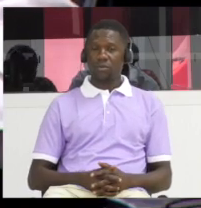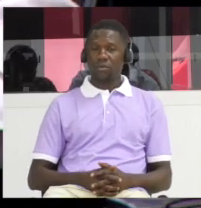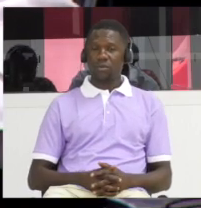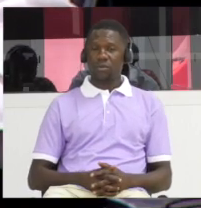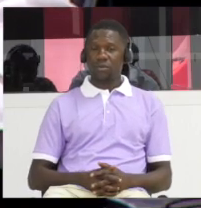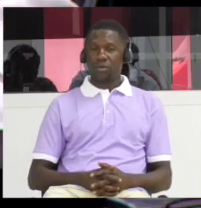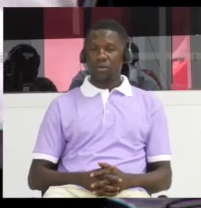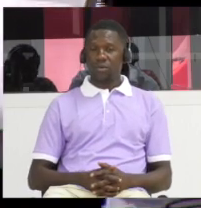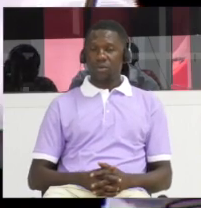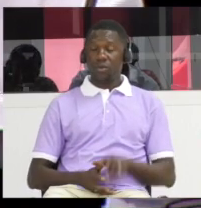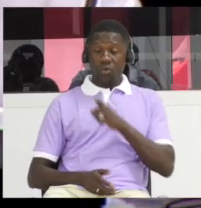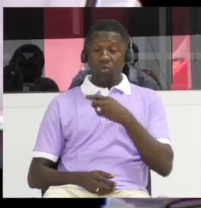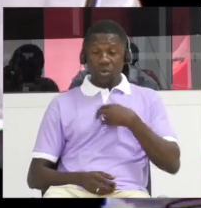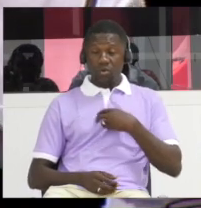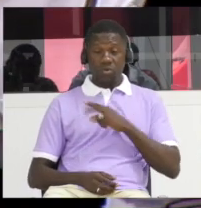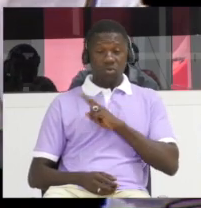Yeah.